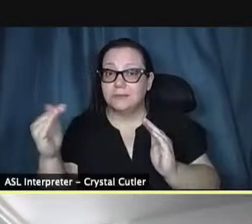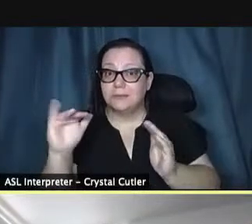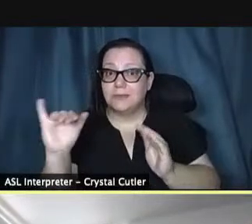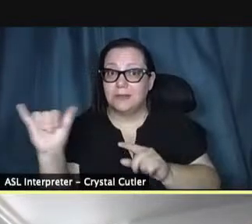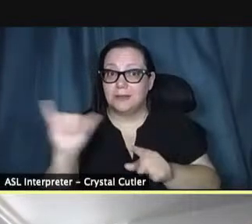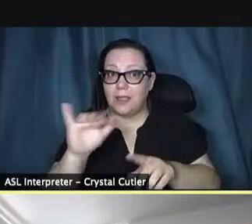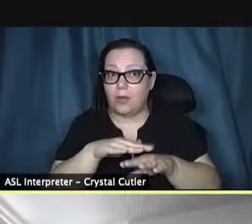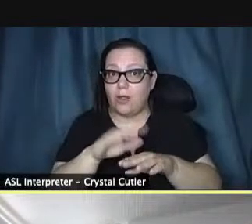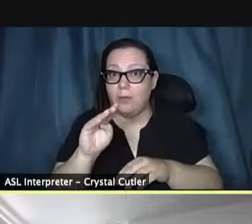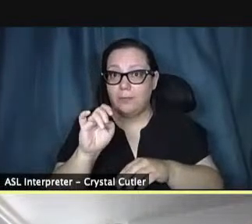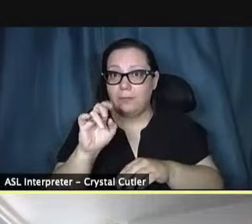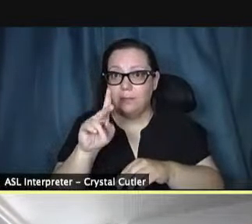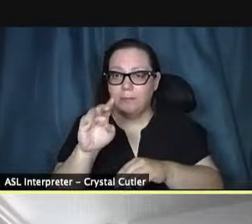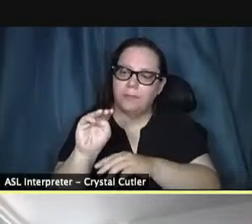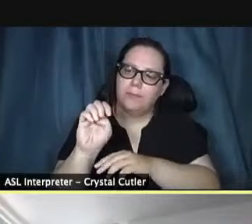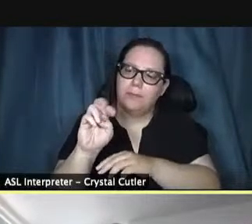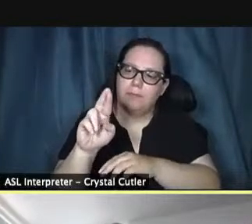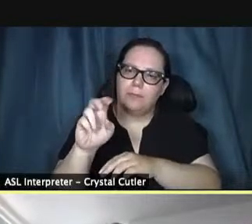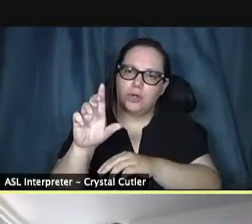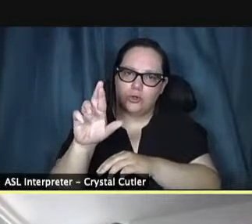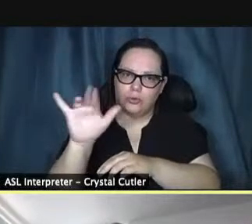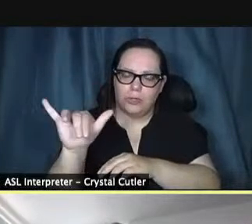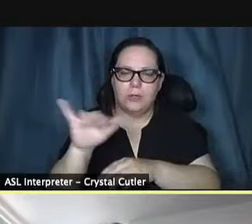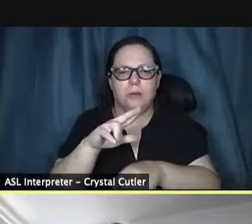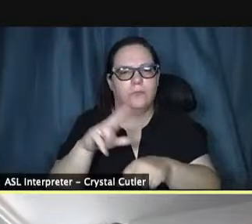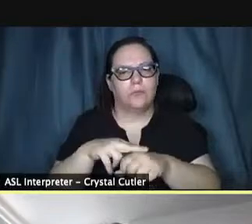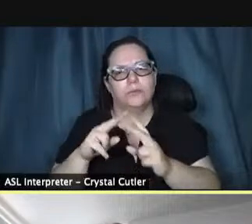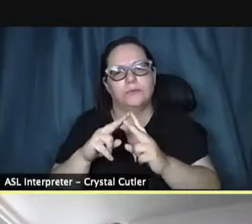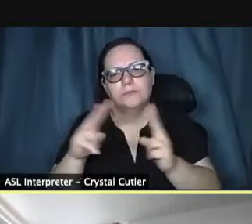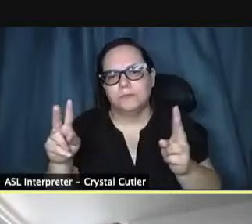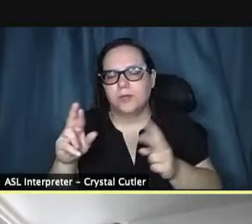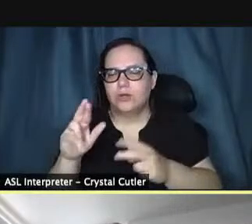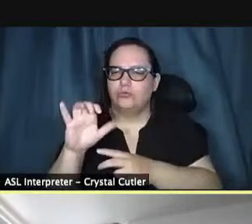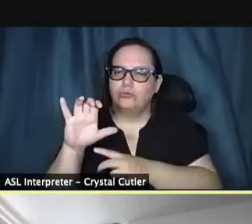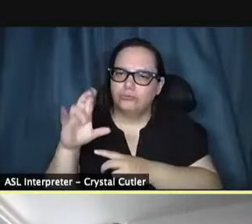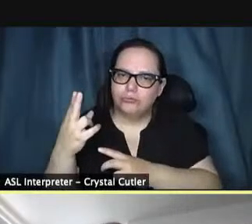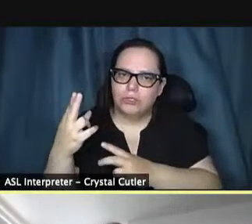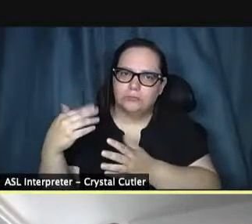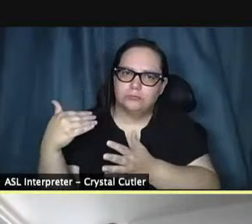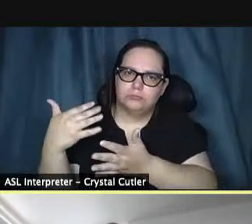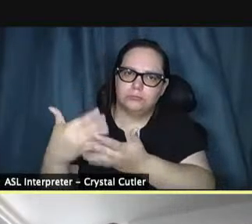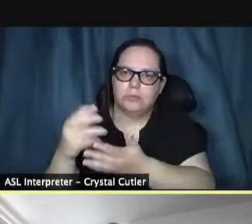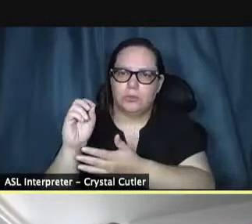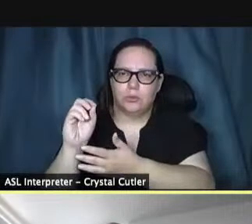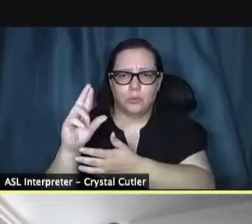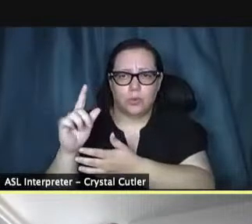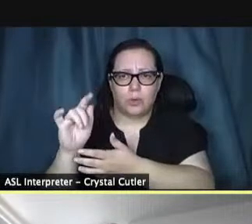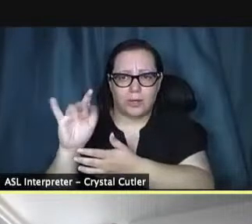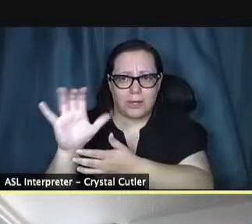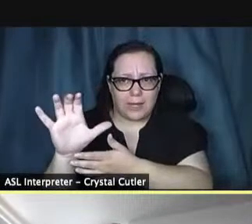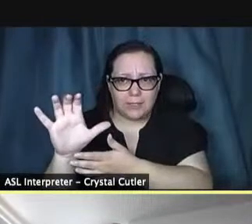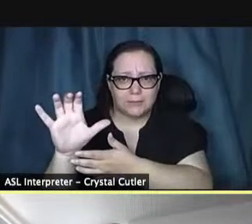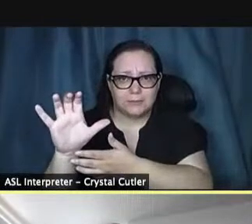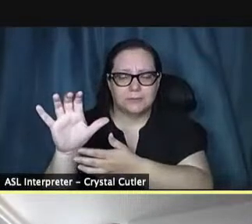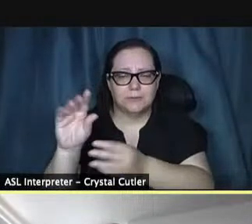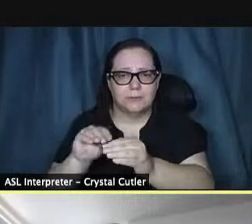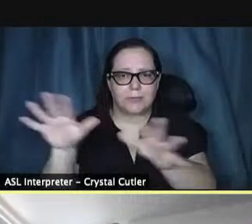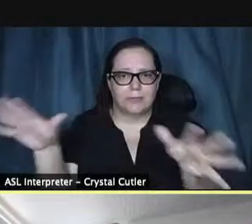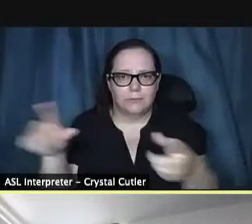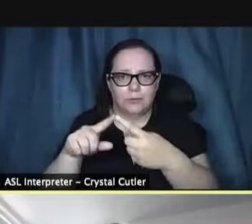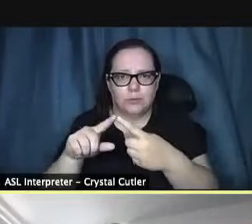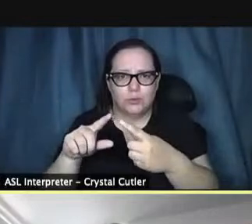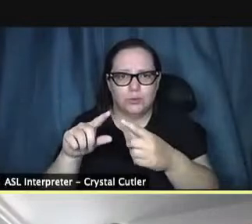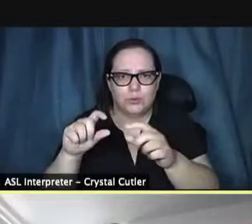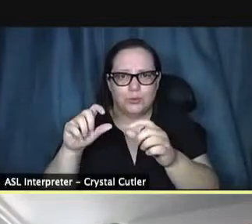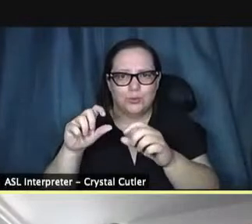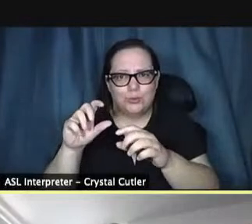Mercury, which of course are very rich repositories of organics delivered to the inner solar system? We don't know right now, and Lunar Trailblazer will